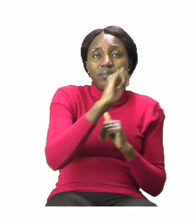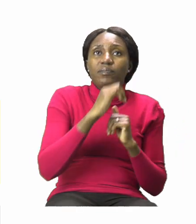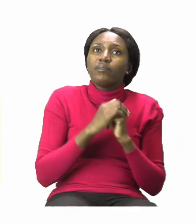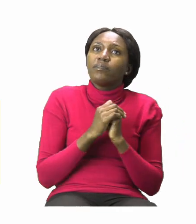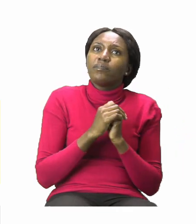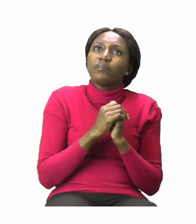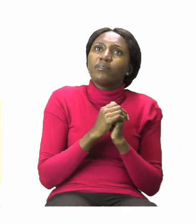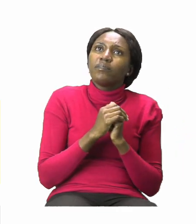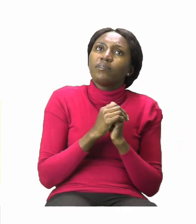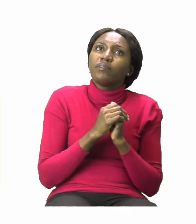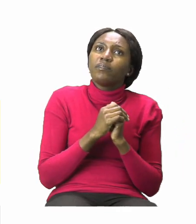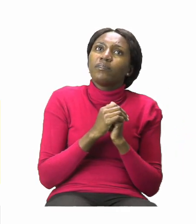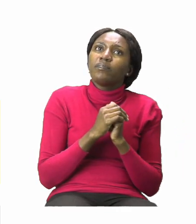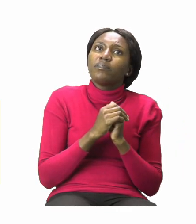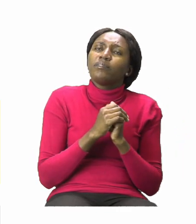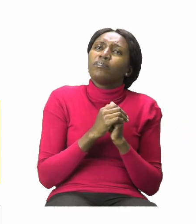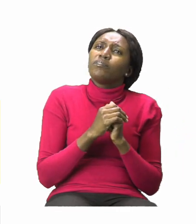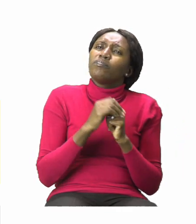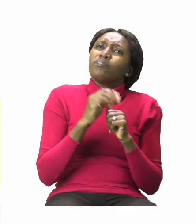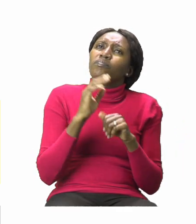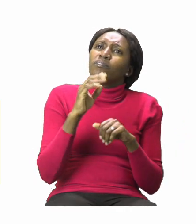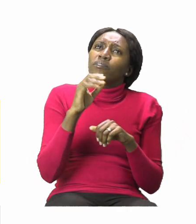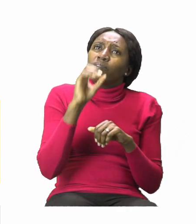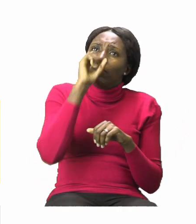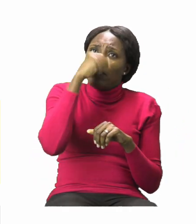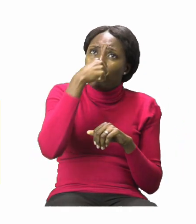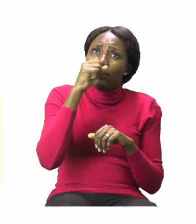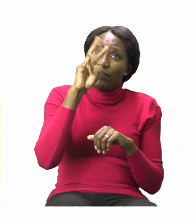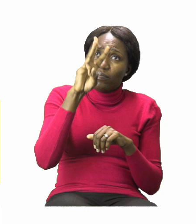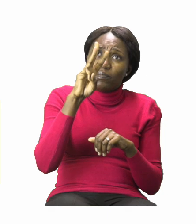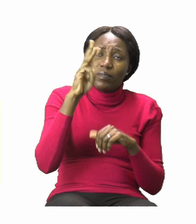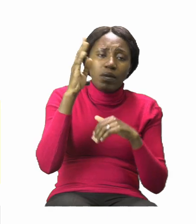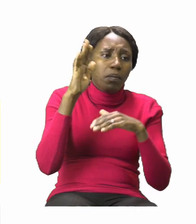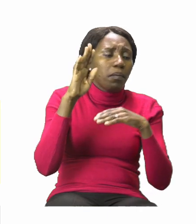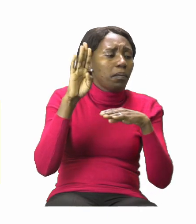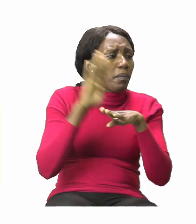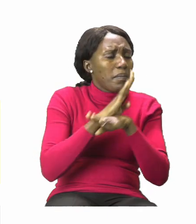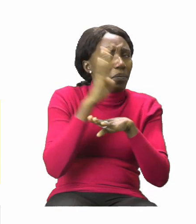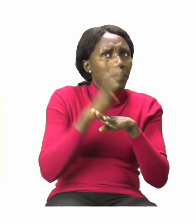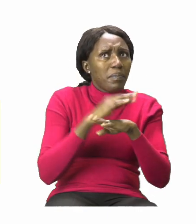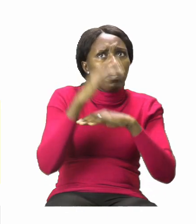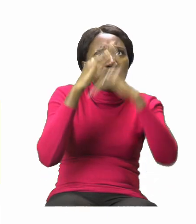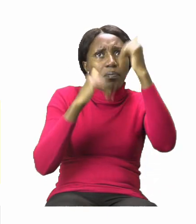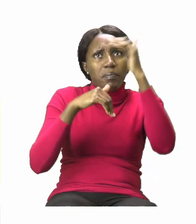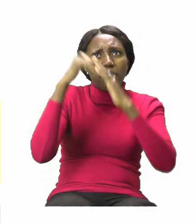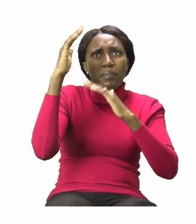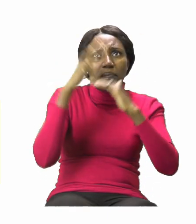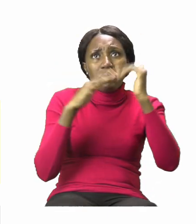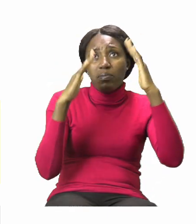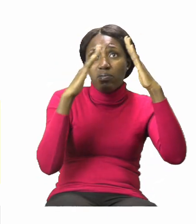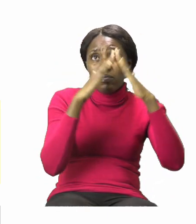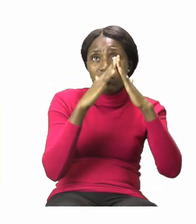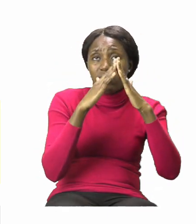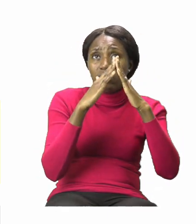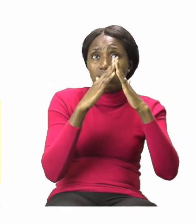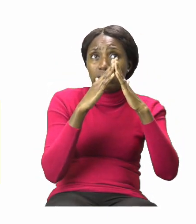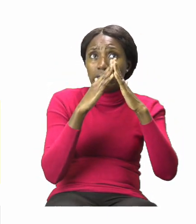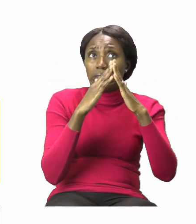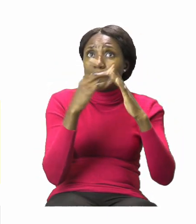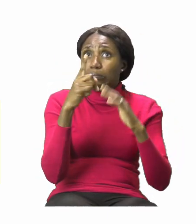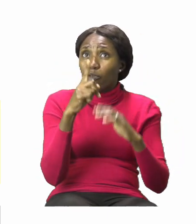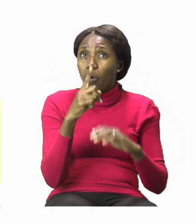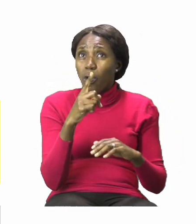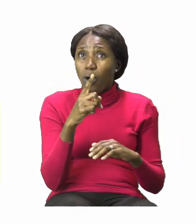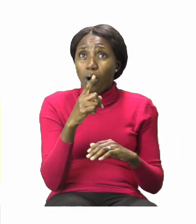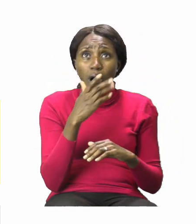3 little pigs were busy building their houses. But deep in the forest, watching them,